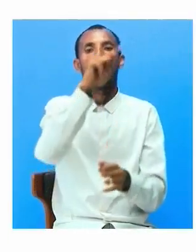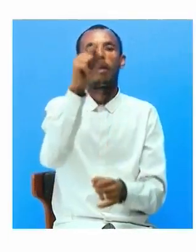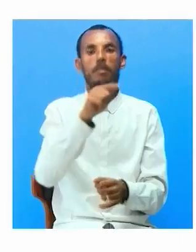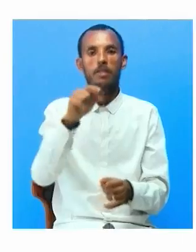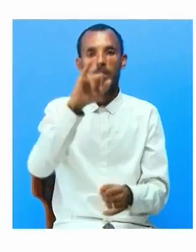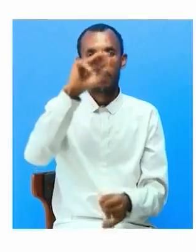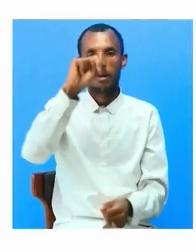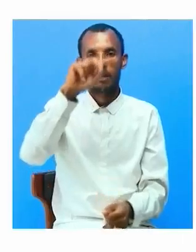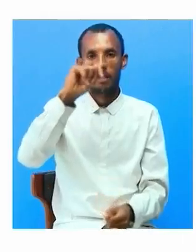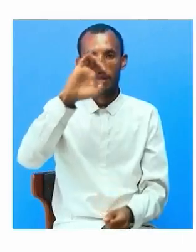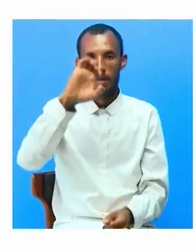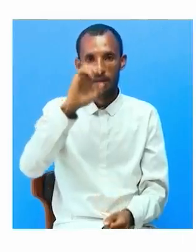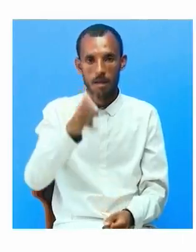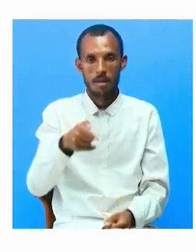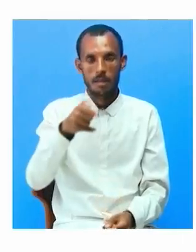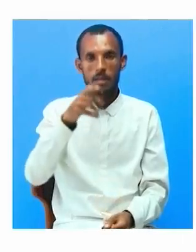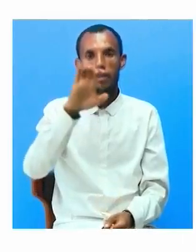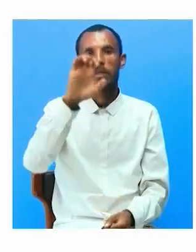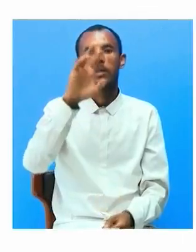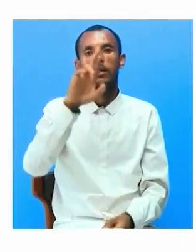integers.